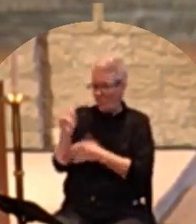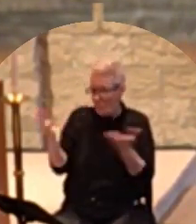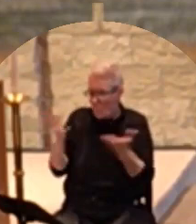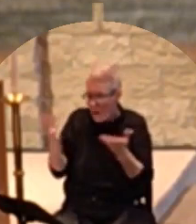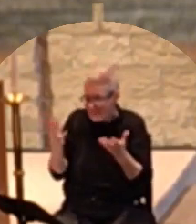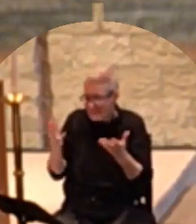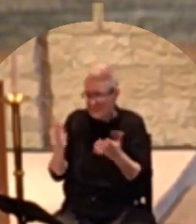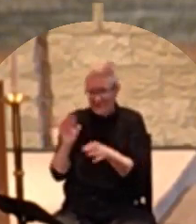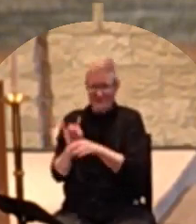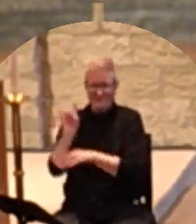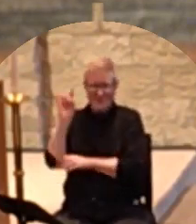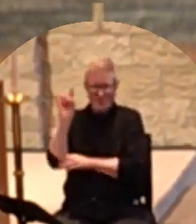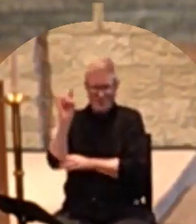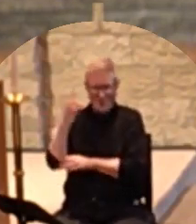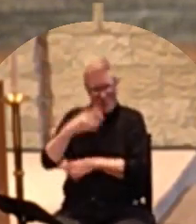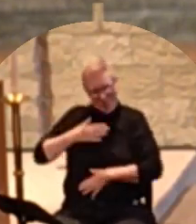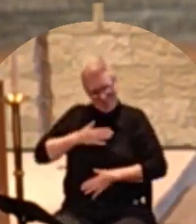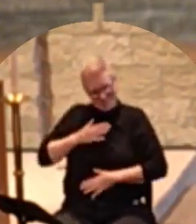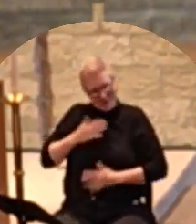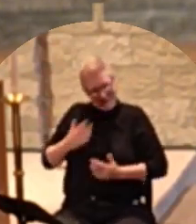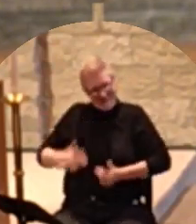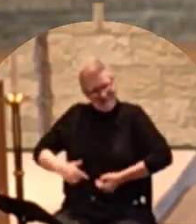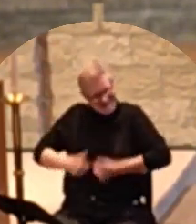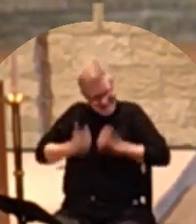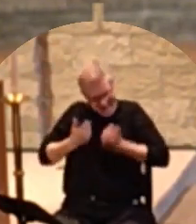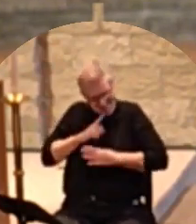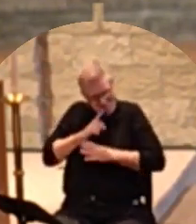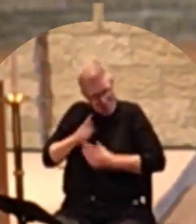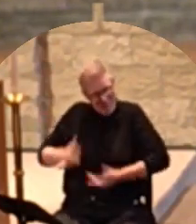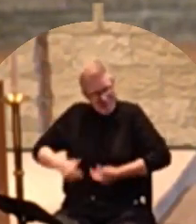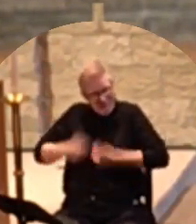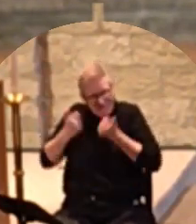My reality is based in love.